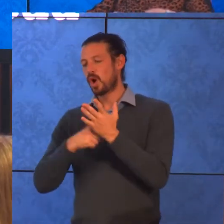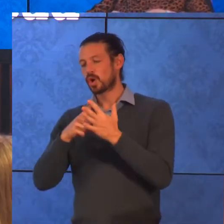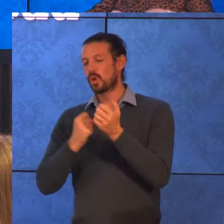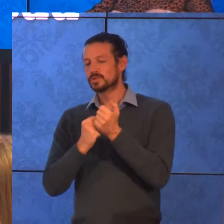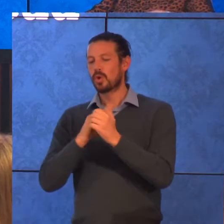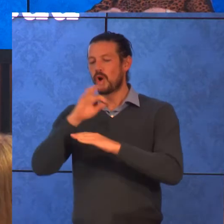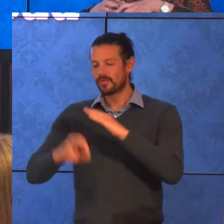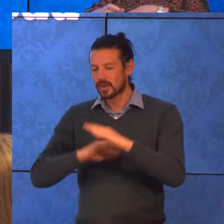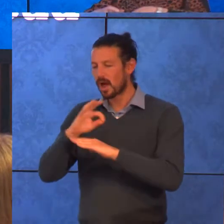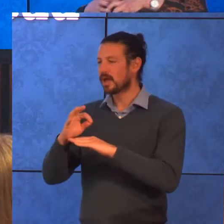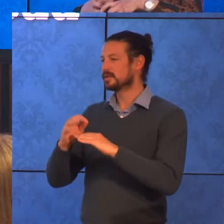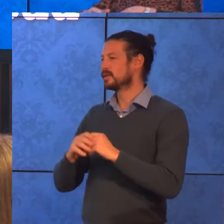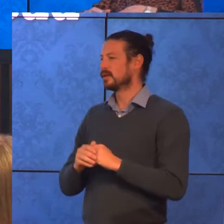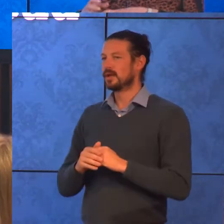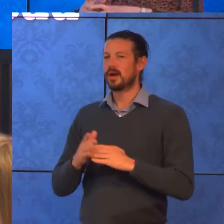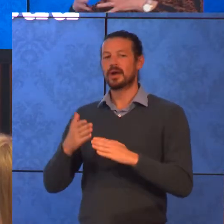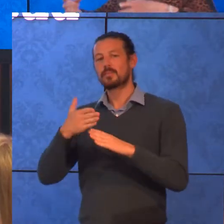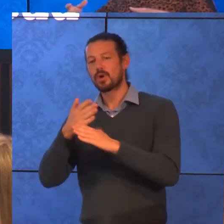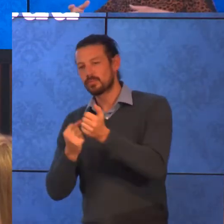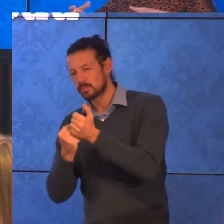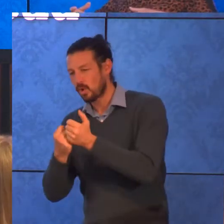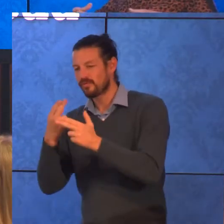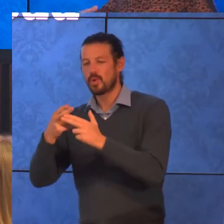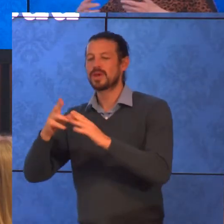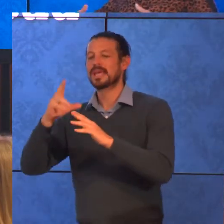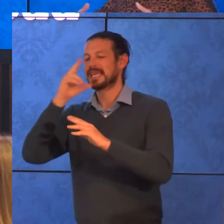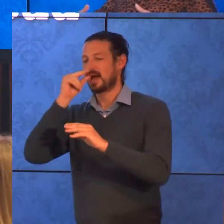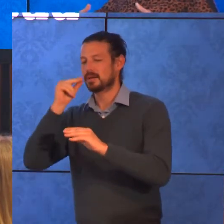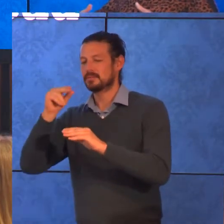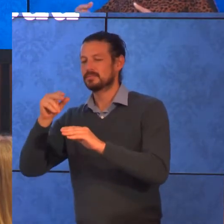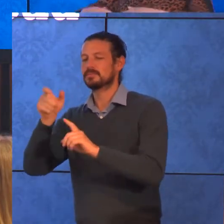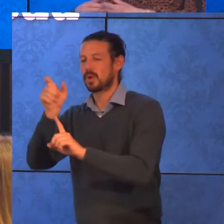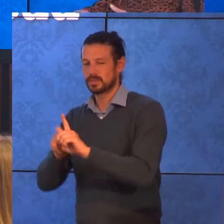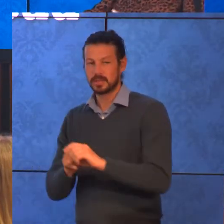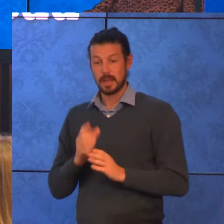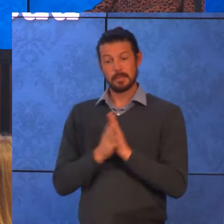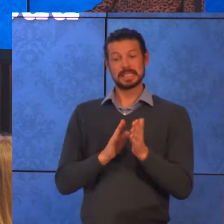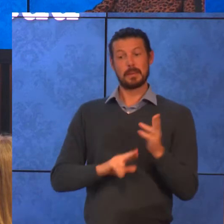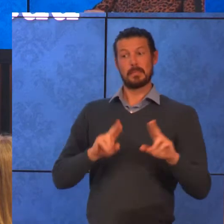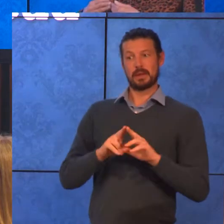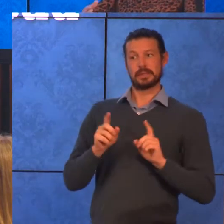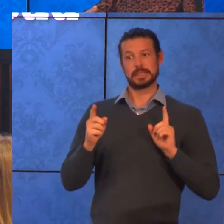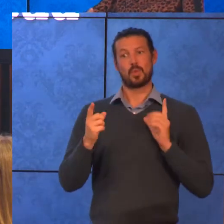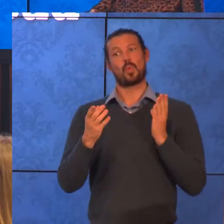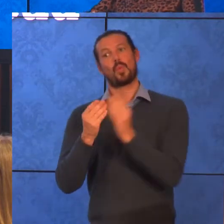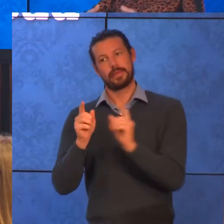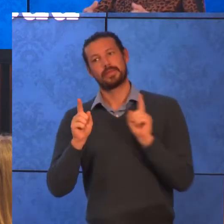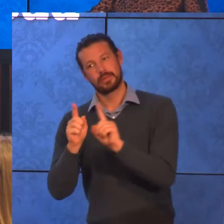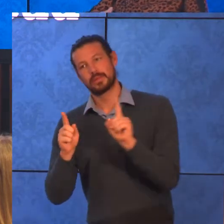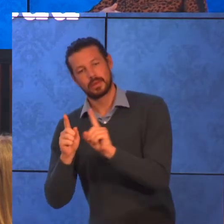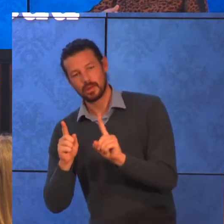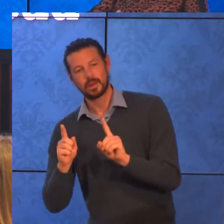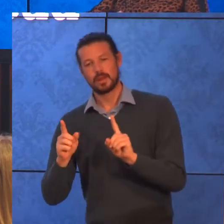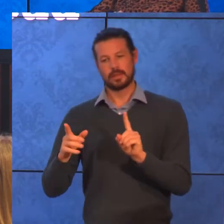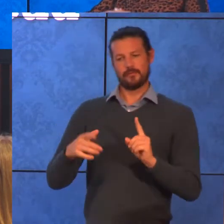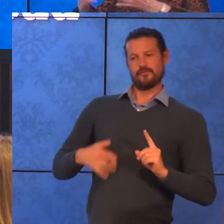employment supports for a young person or an adult so that parents can be confident that they don't need to be there all the time and that their loved one